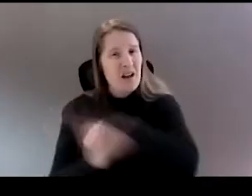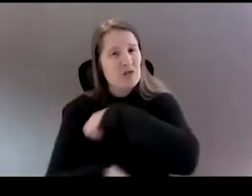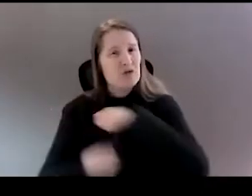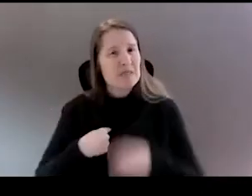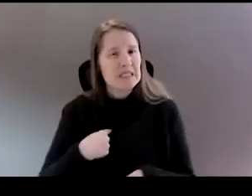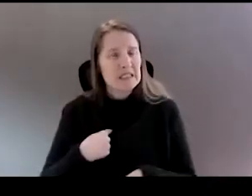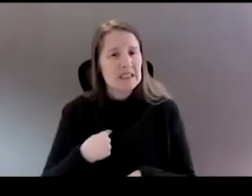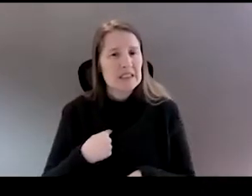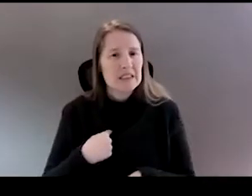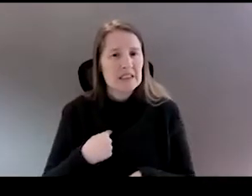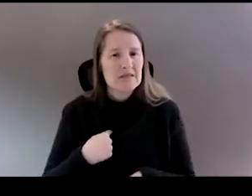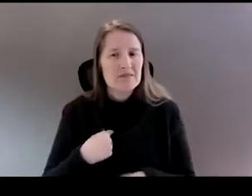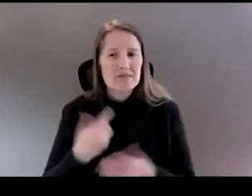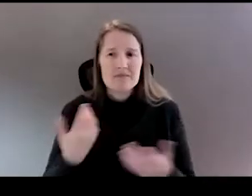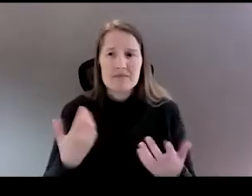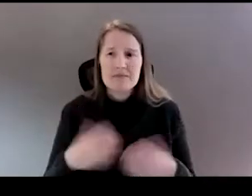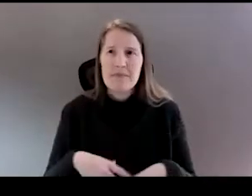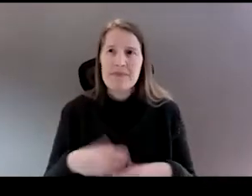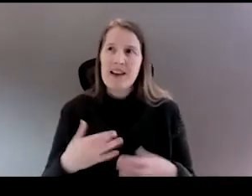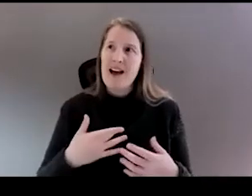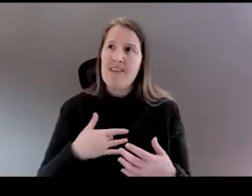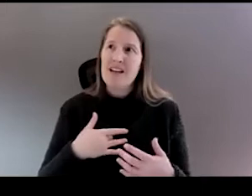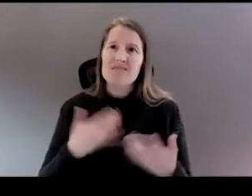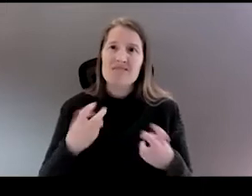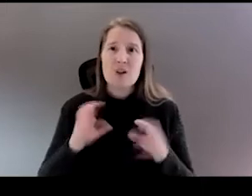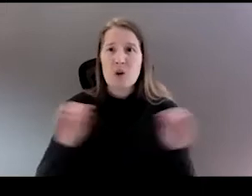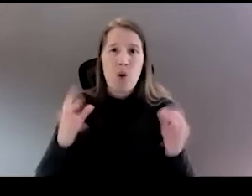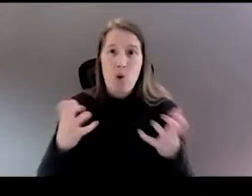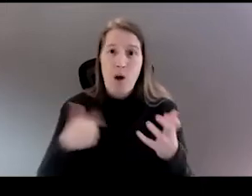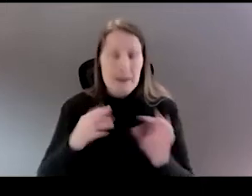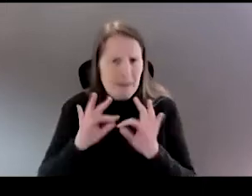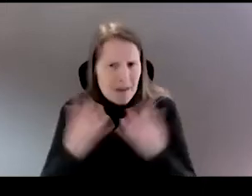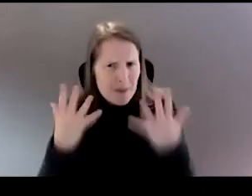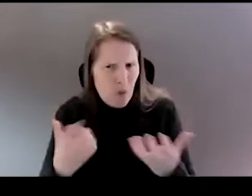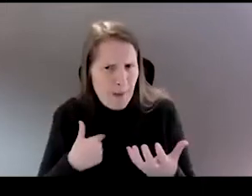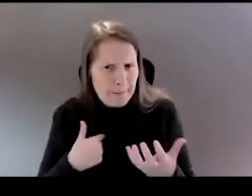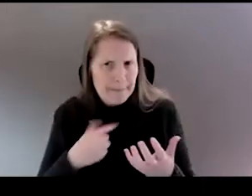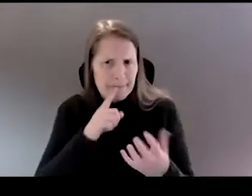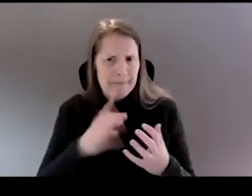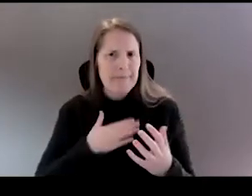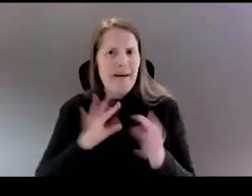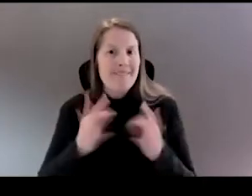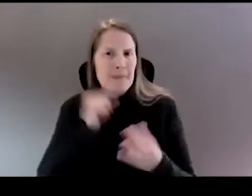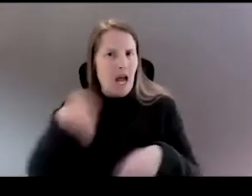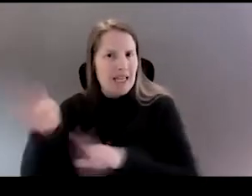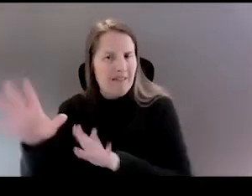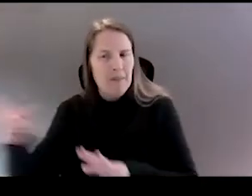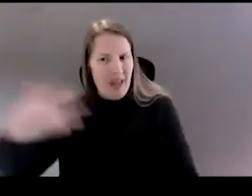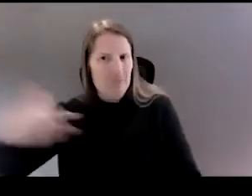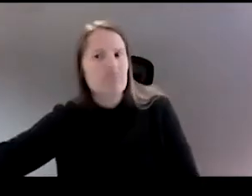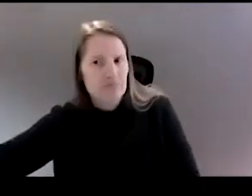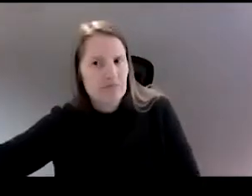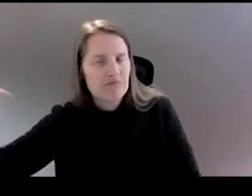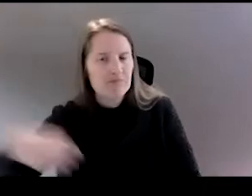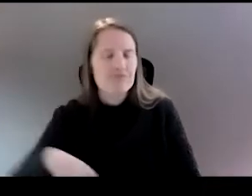removed, and unwanted, even though my family wanted me, and they were not the ones that did that. So it's definitely something that is part